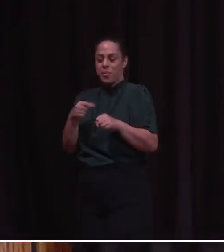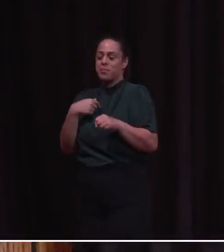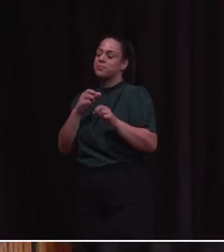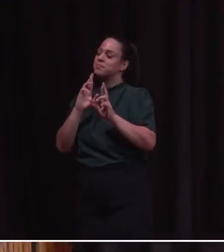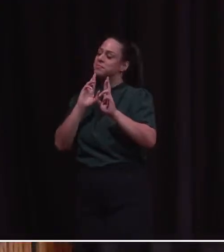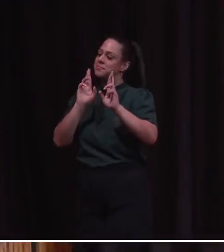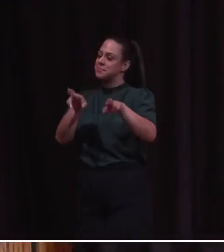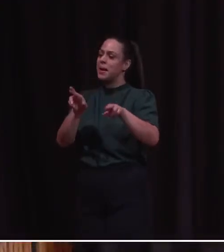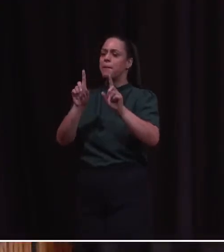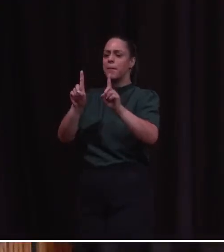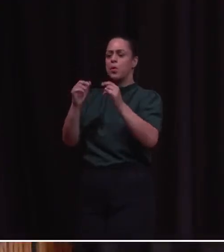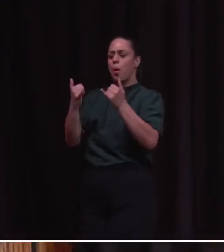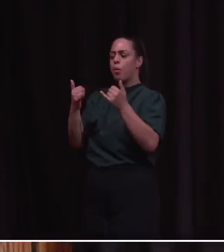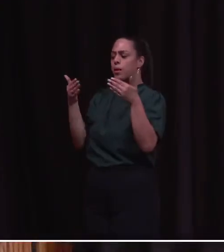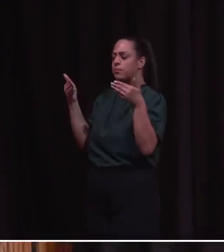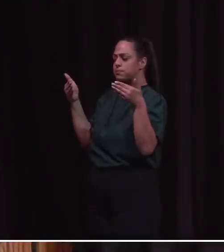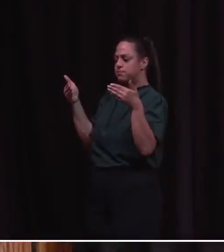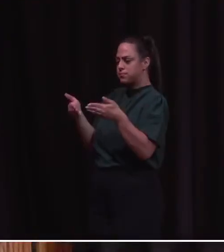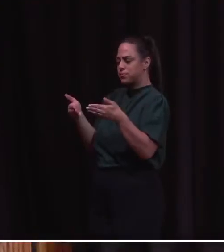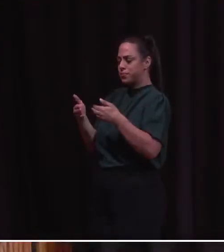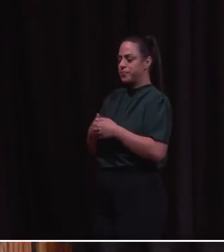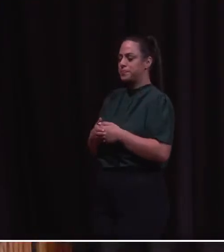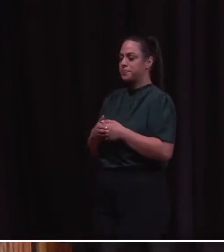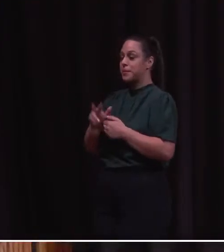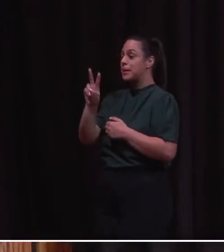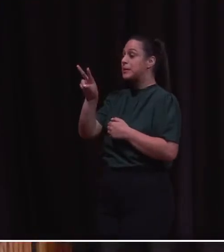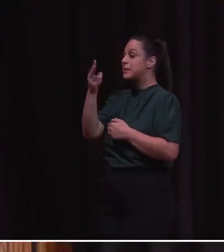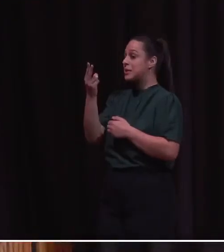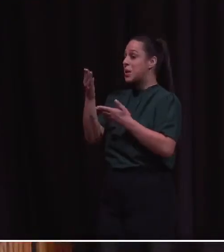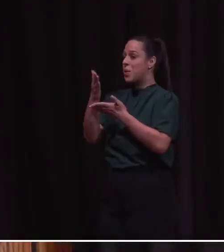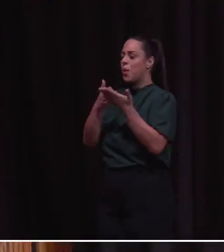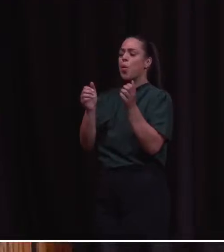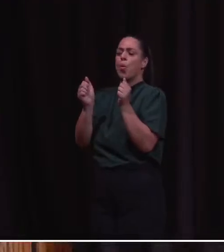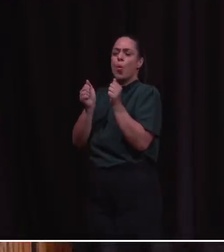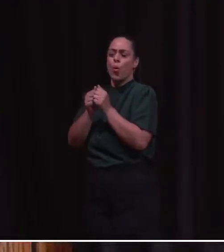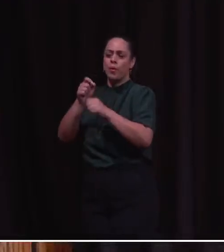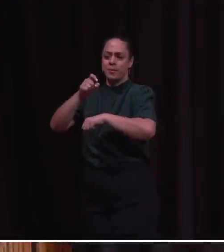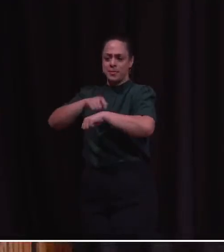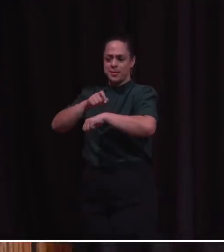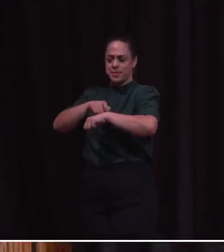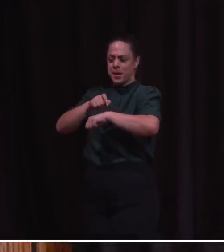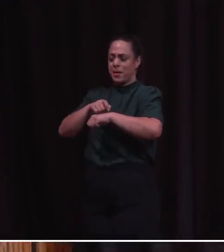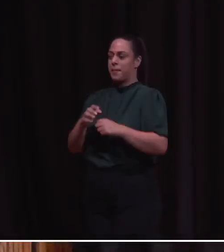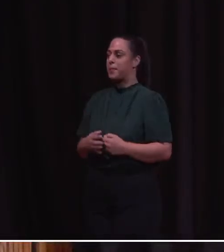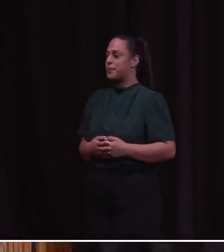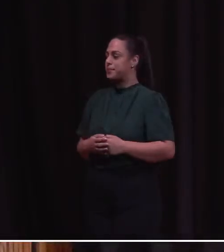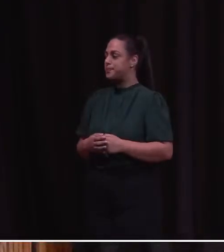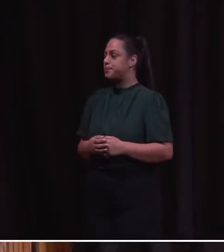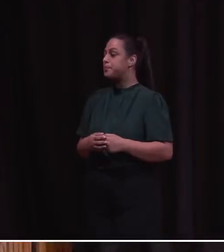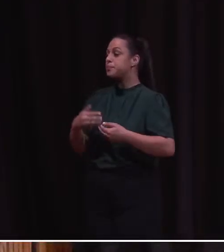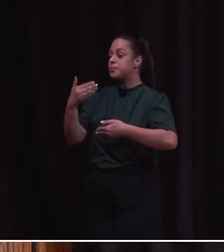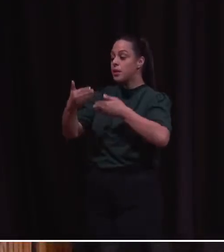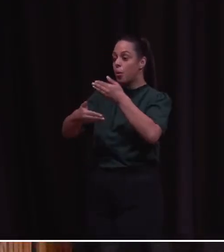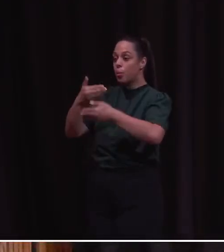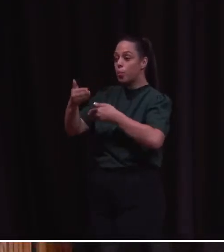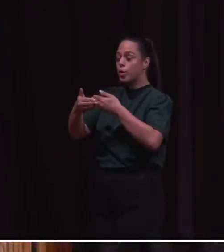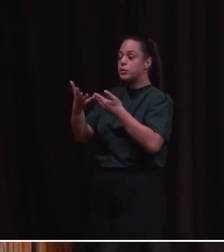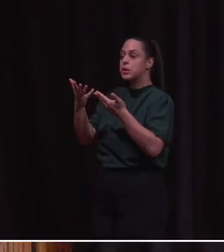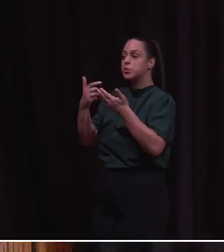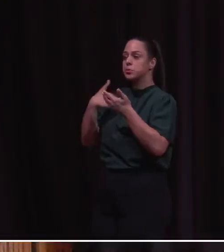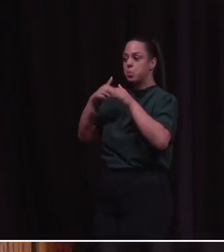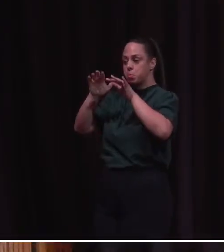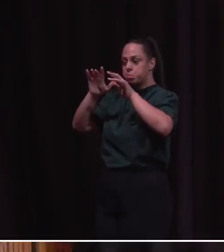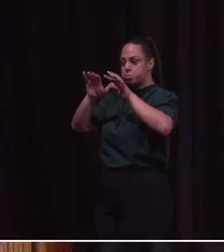section. Over time, in the process of writing Invention, I came to understand that we live in a